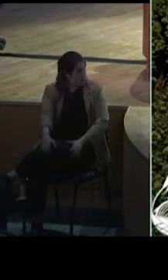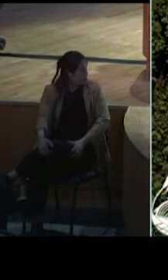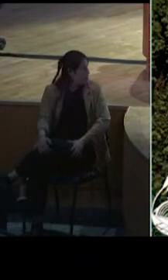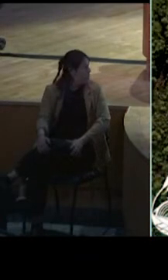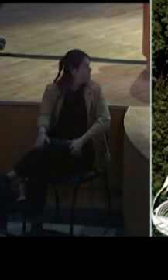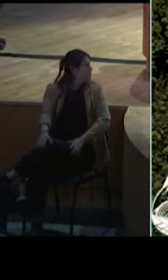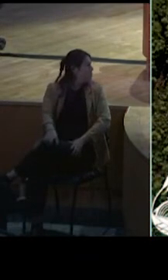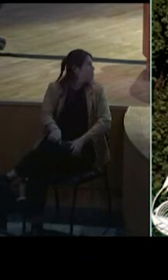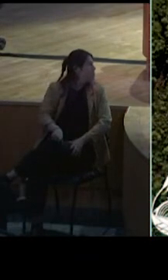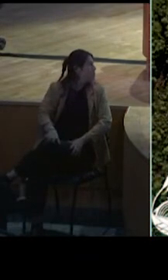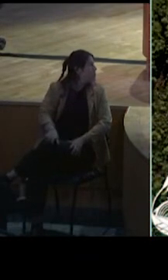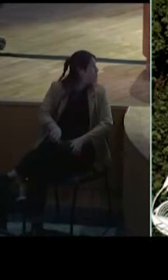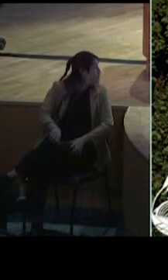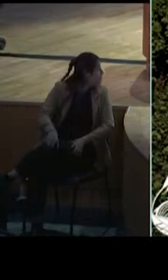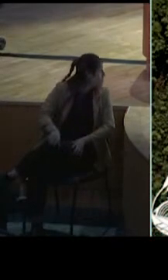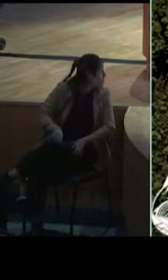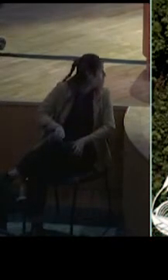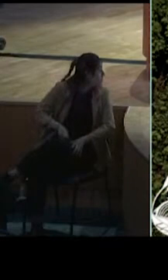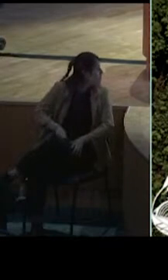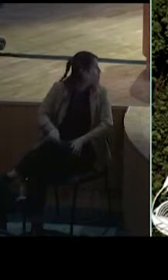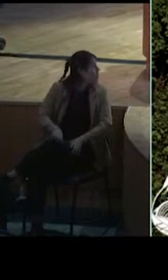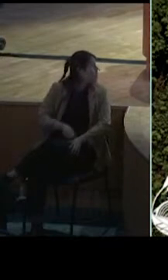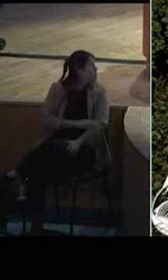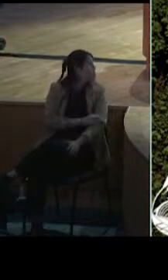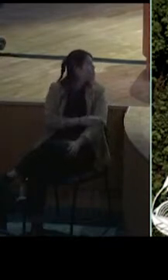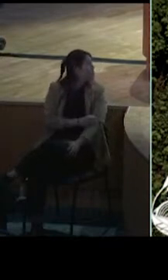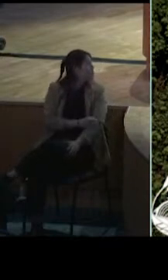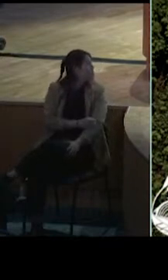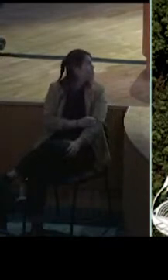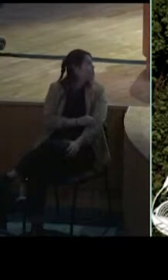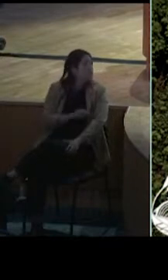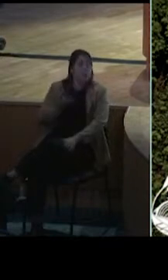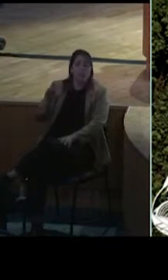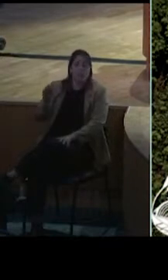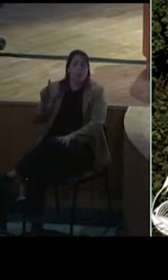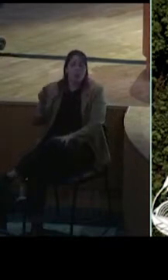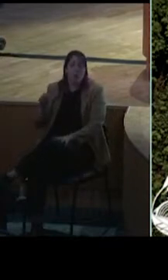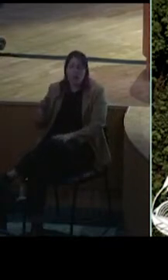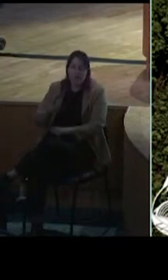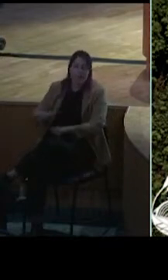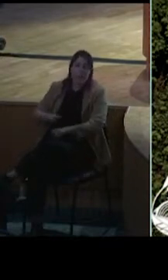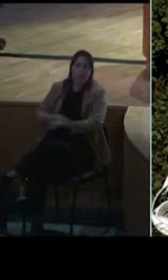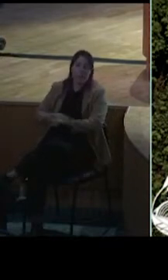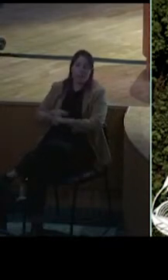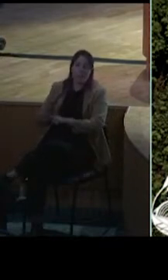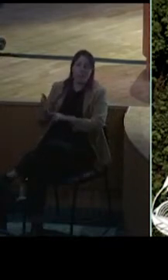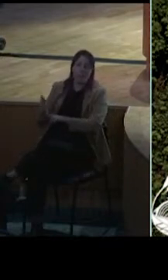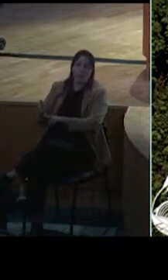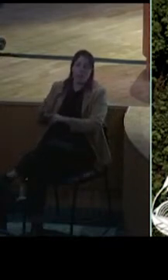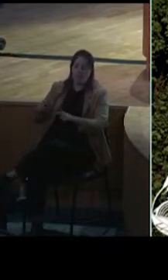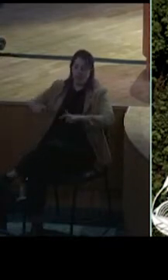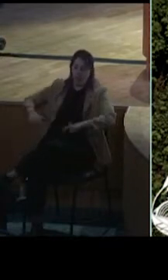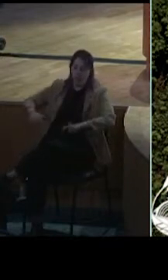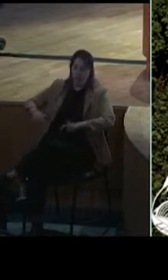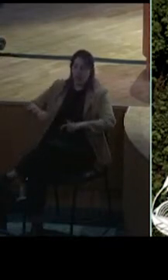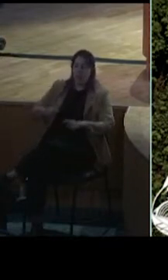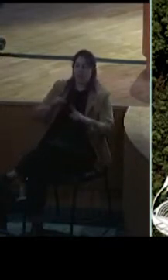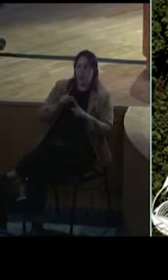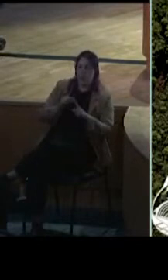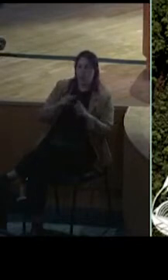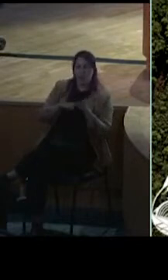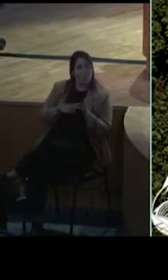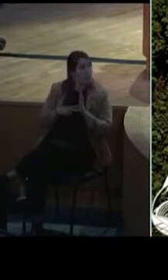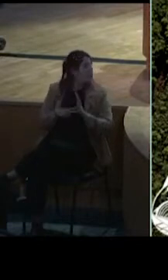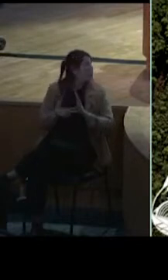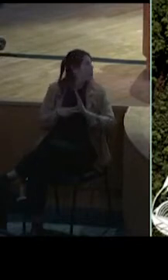So aloko i'a is a Native Hawaiian fish pond, and loko in Hawaiian means pond, enclosed, inside